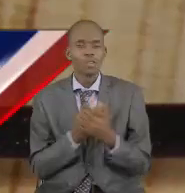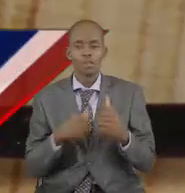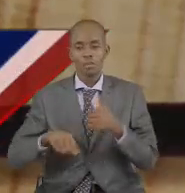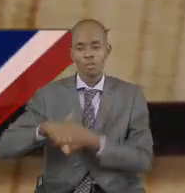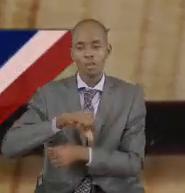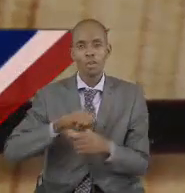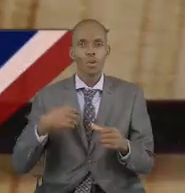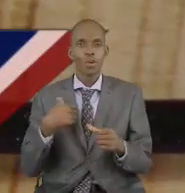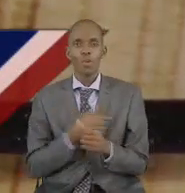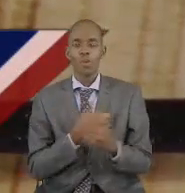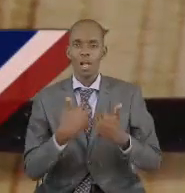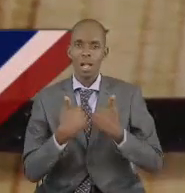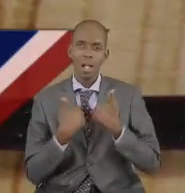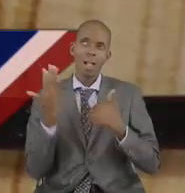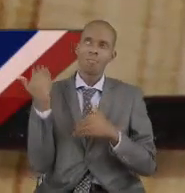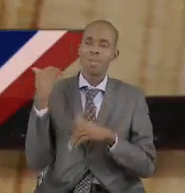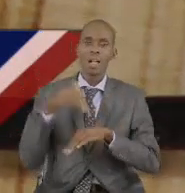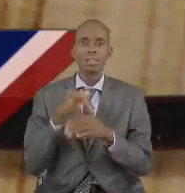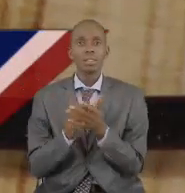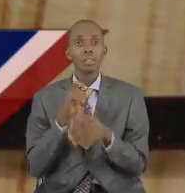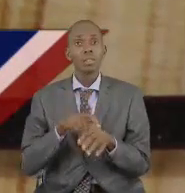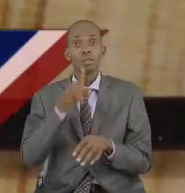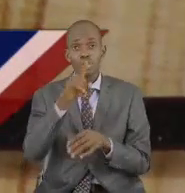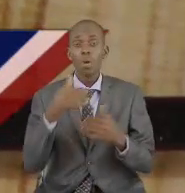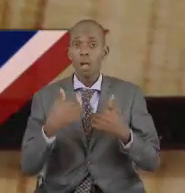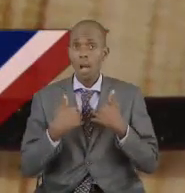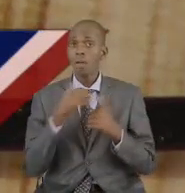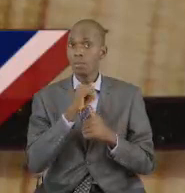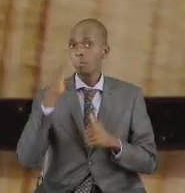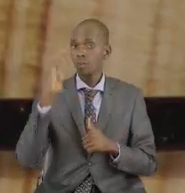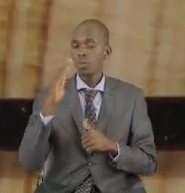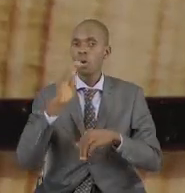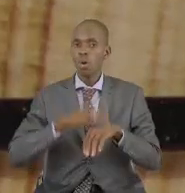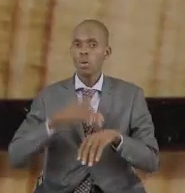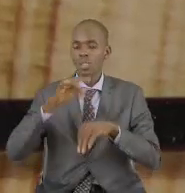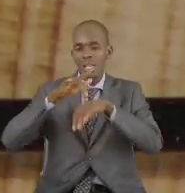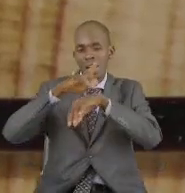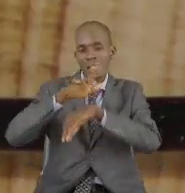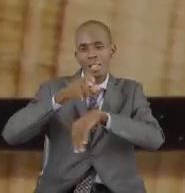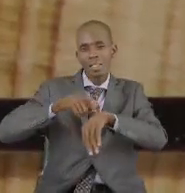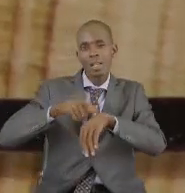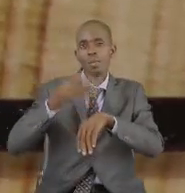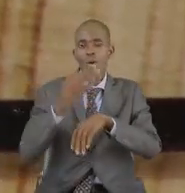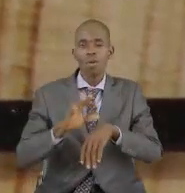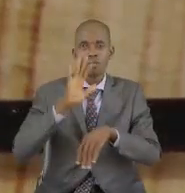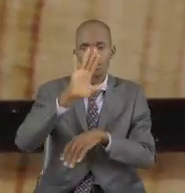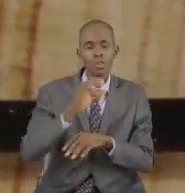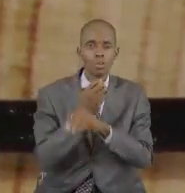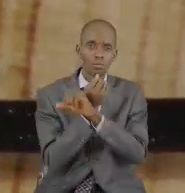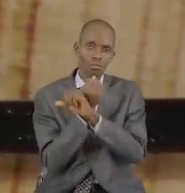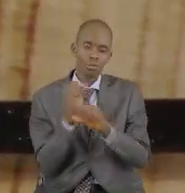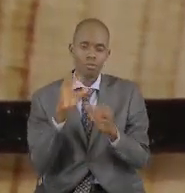had at that time. You'll have the testimony on the early period of your conversion